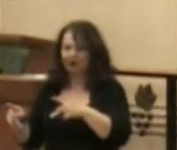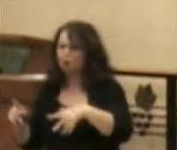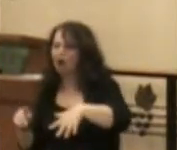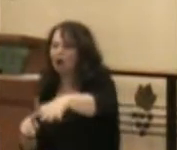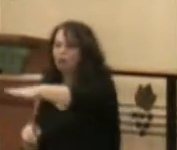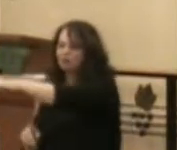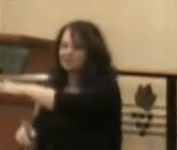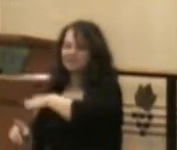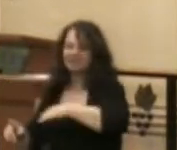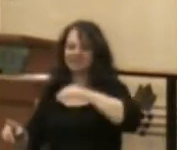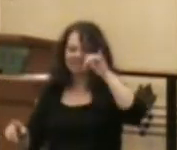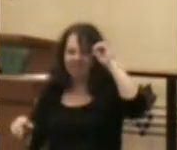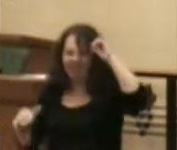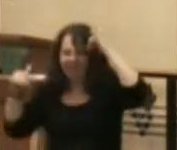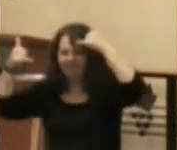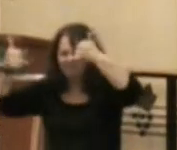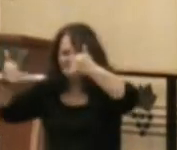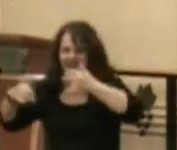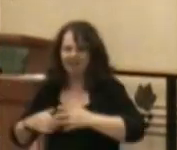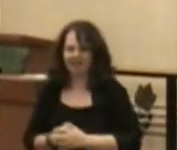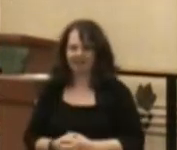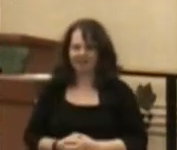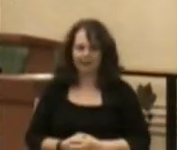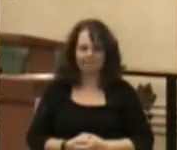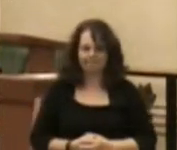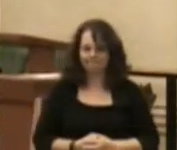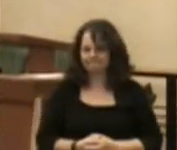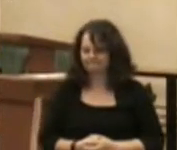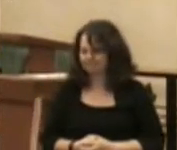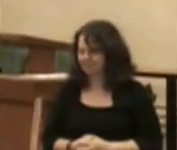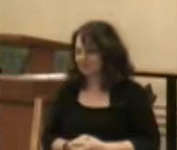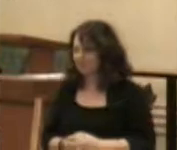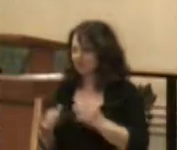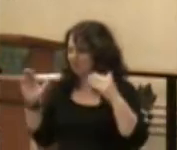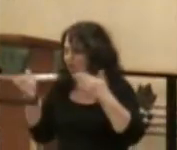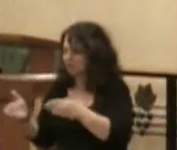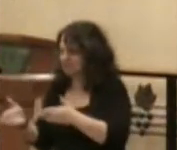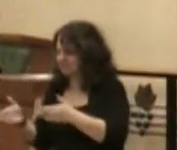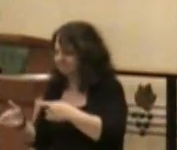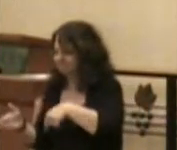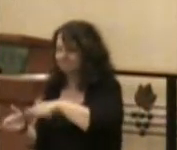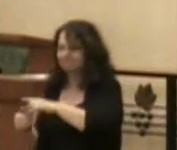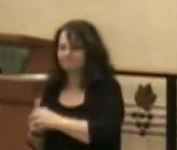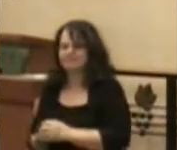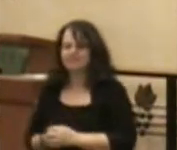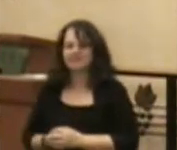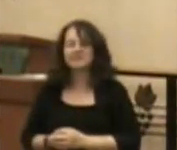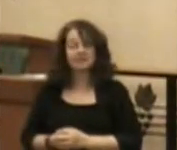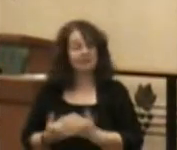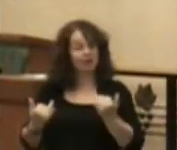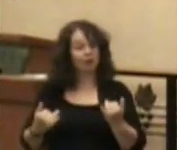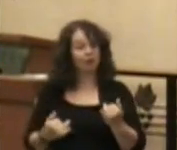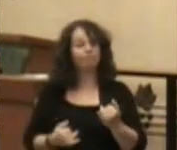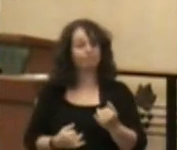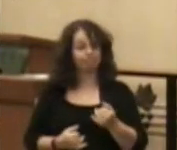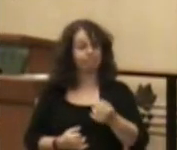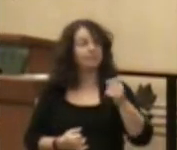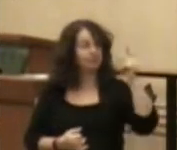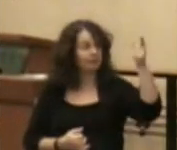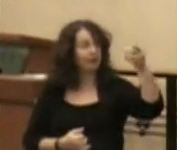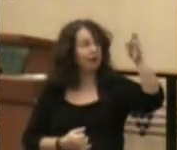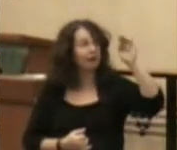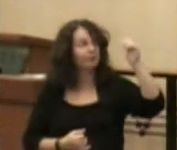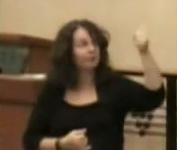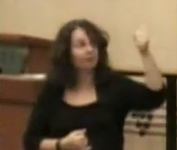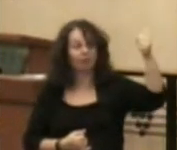Enter a passionate God. The same God of the 40 days chat.